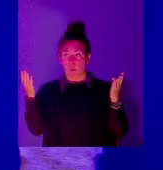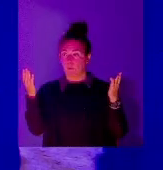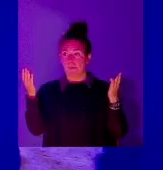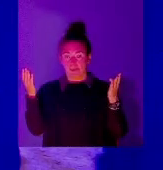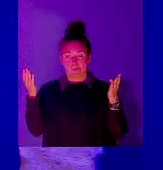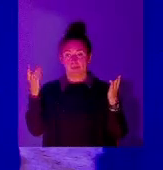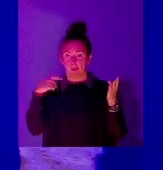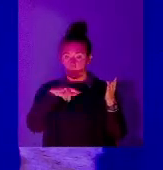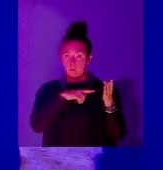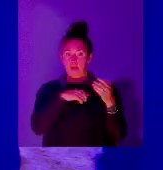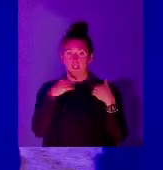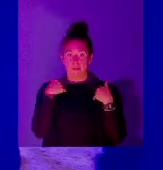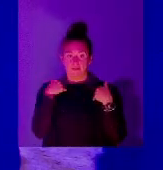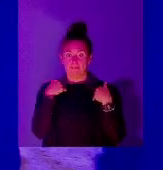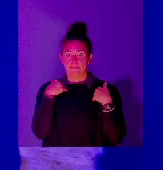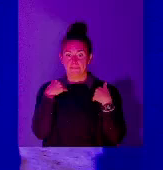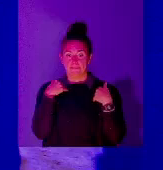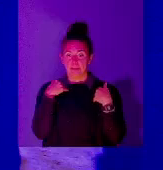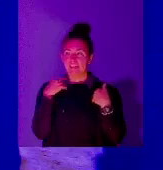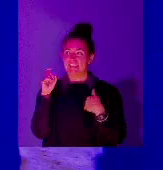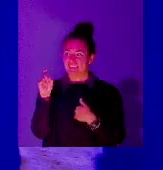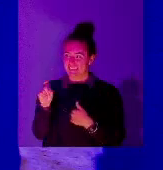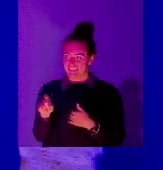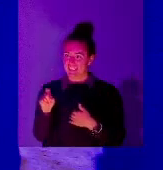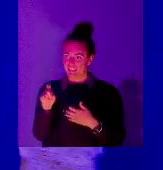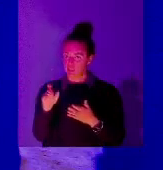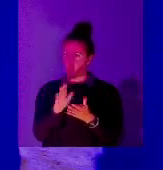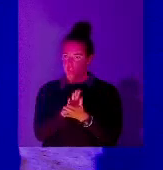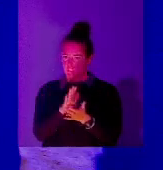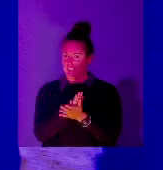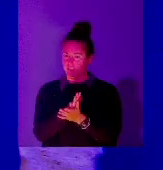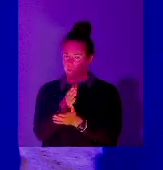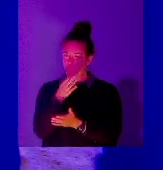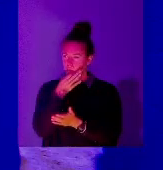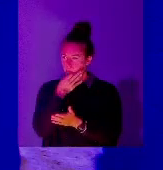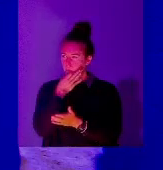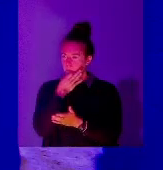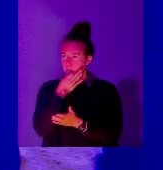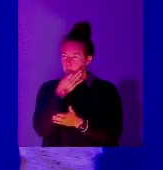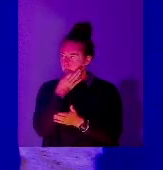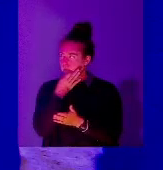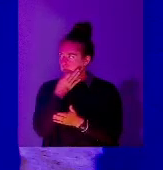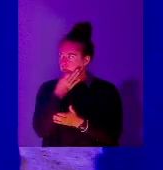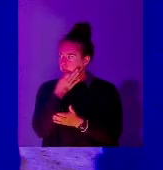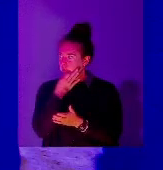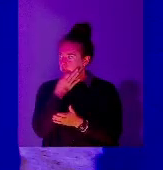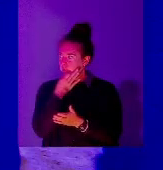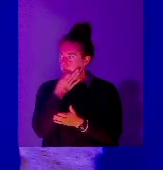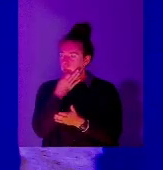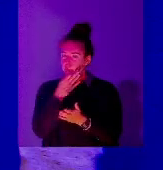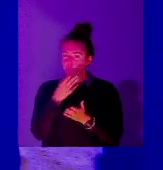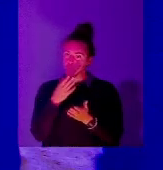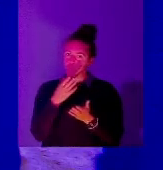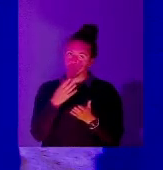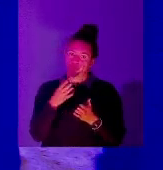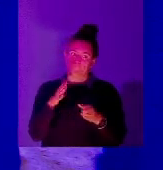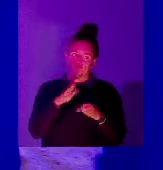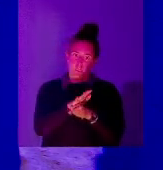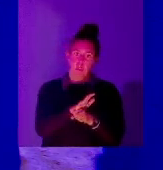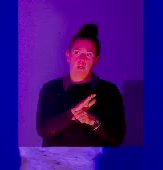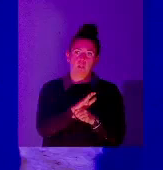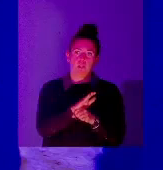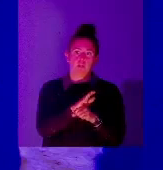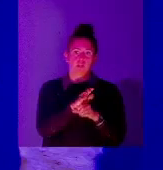a needs sheet coming up to restock the pantry because people are hitting it hard.